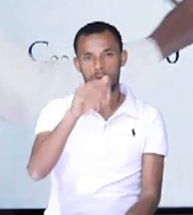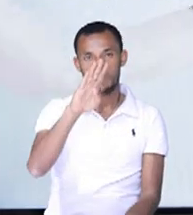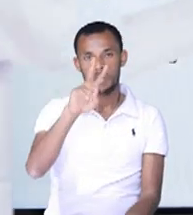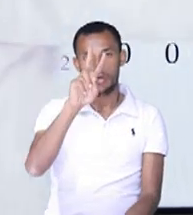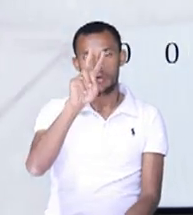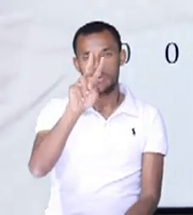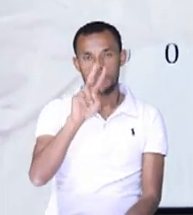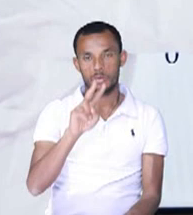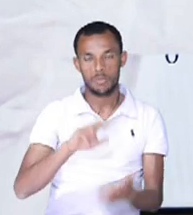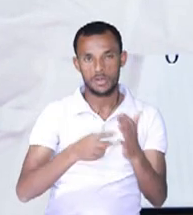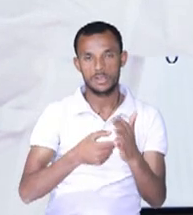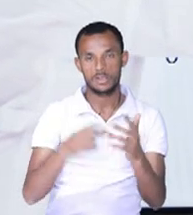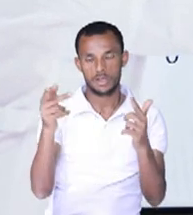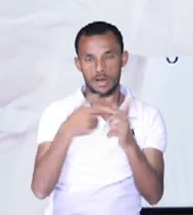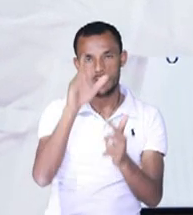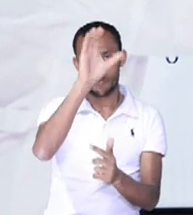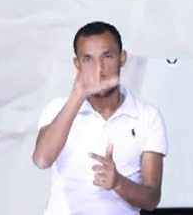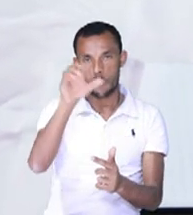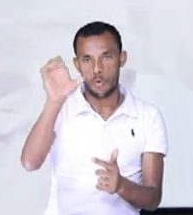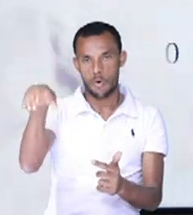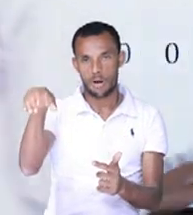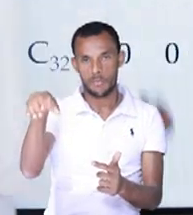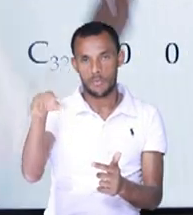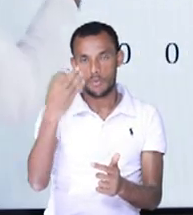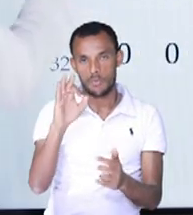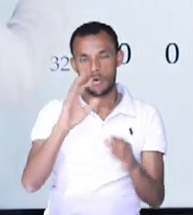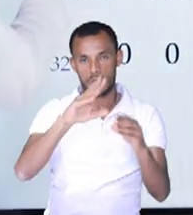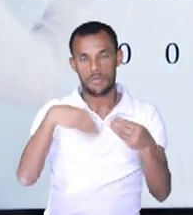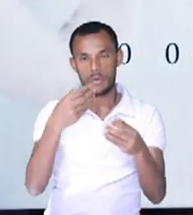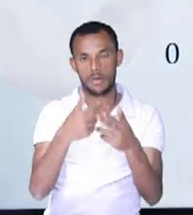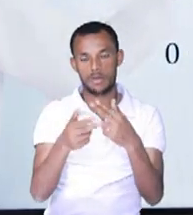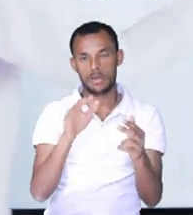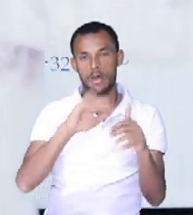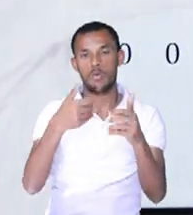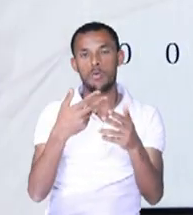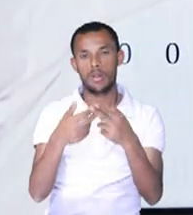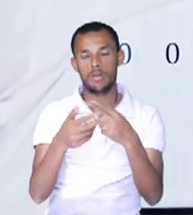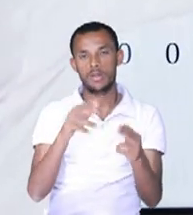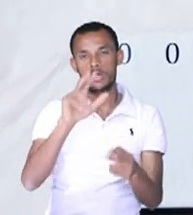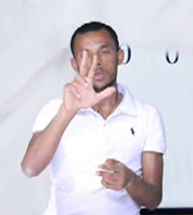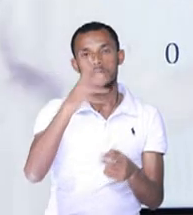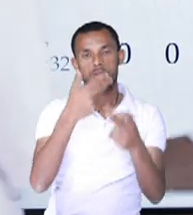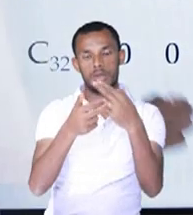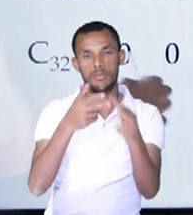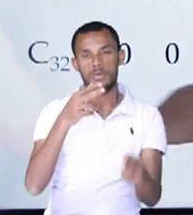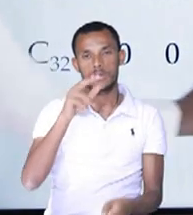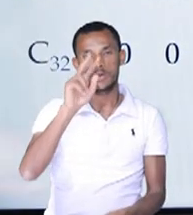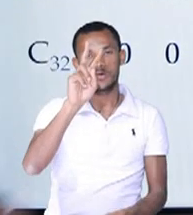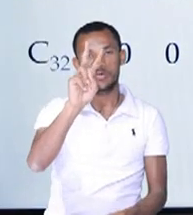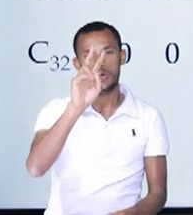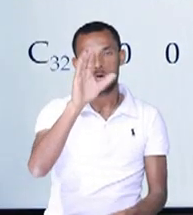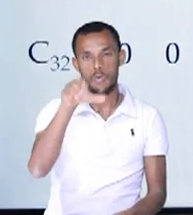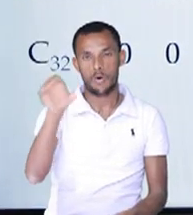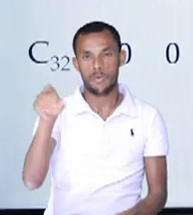B2, it is the second column of that given matrix. So I have to multiply third row by the second column to